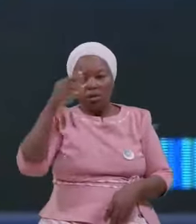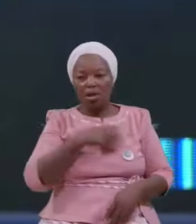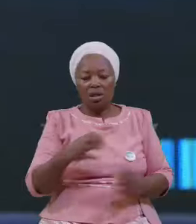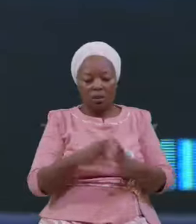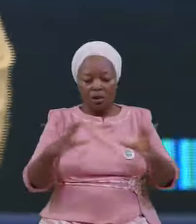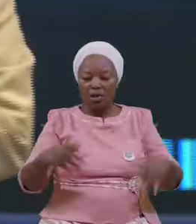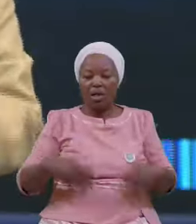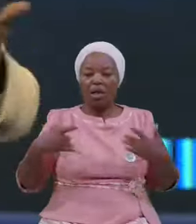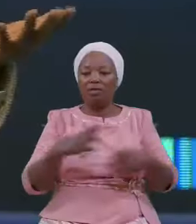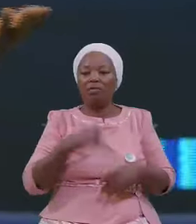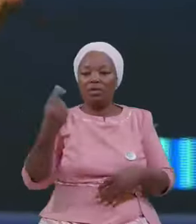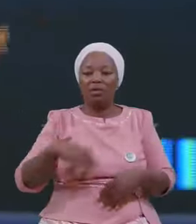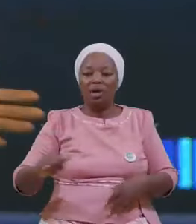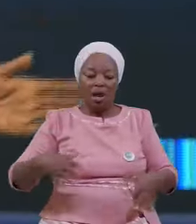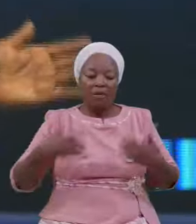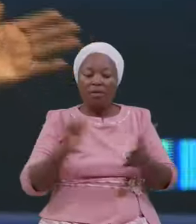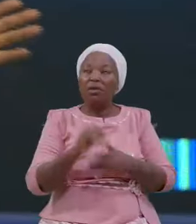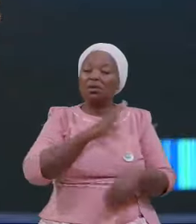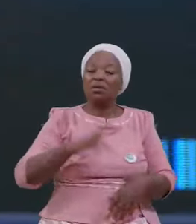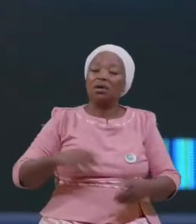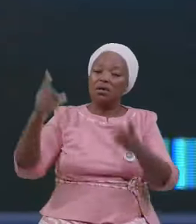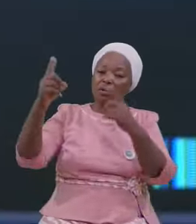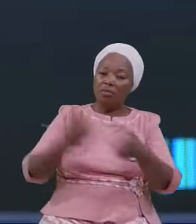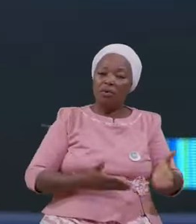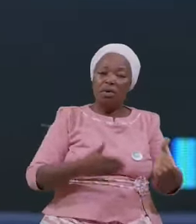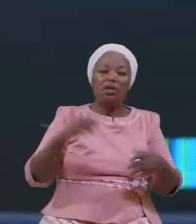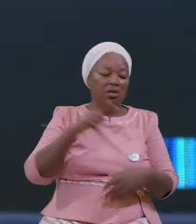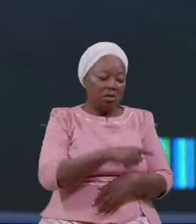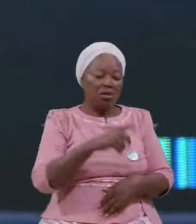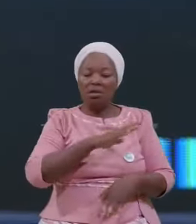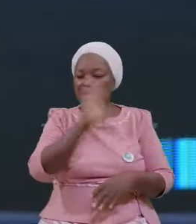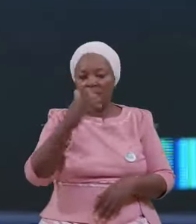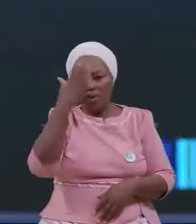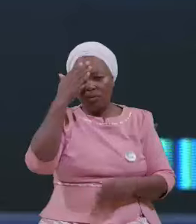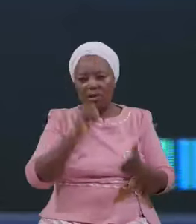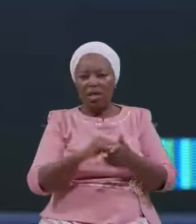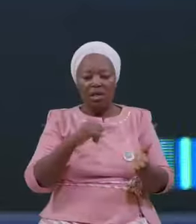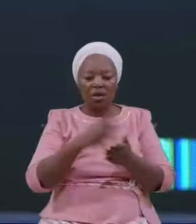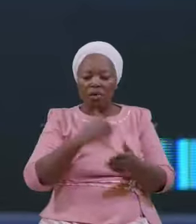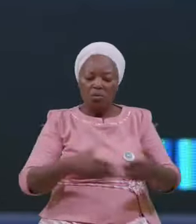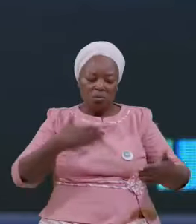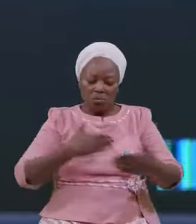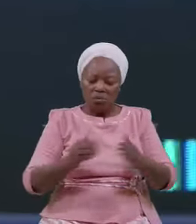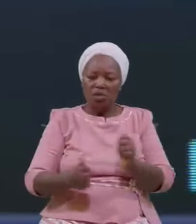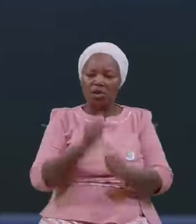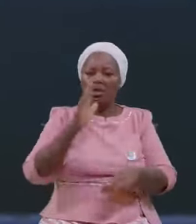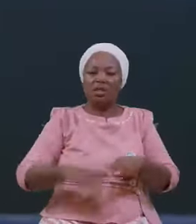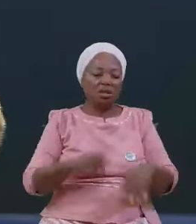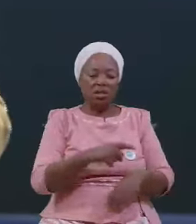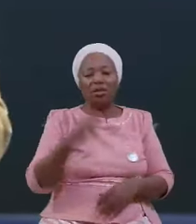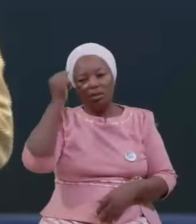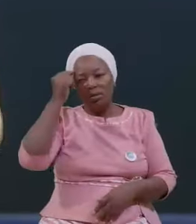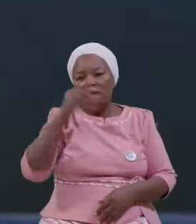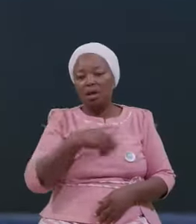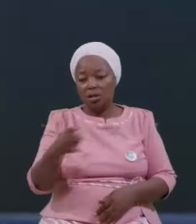that Christ brought, she didn't know it was nearer than she thought. Are you there tonight? Do